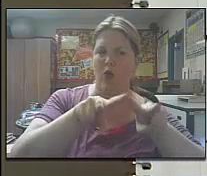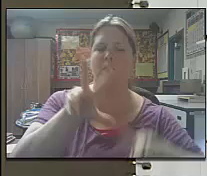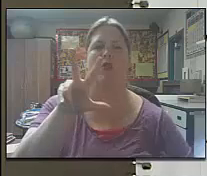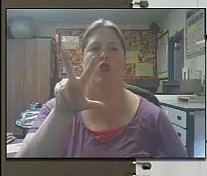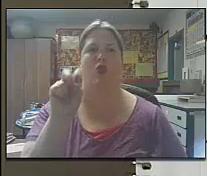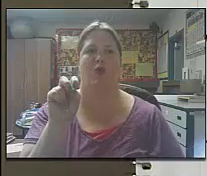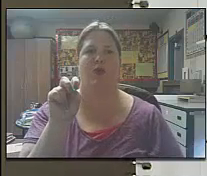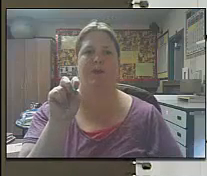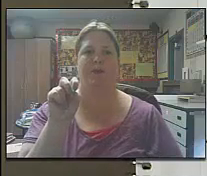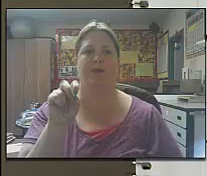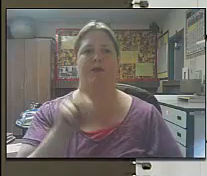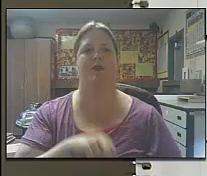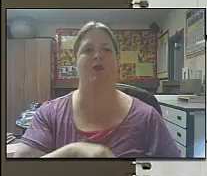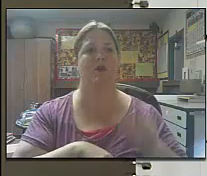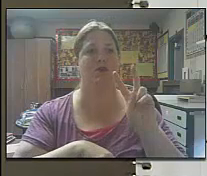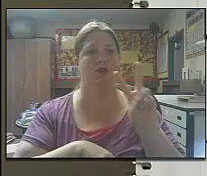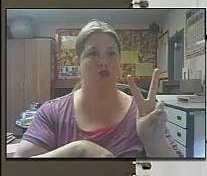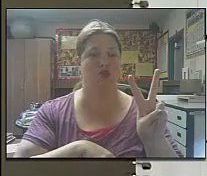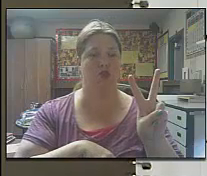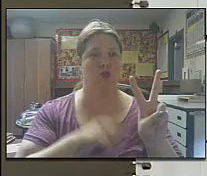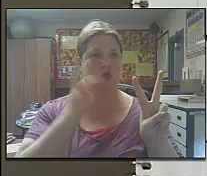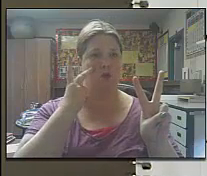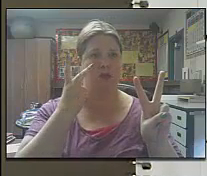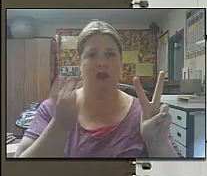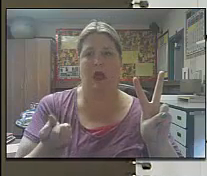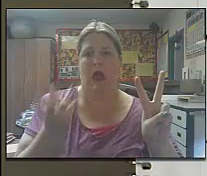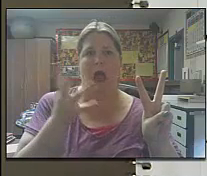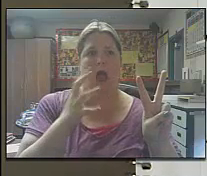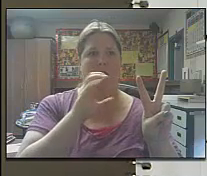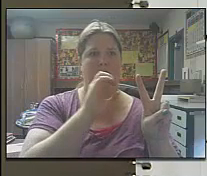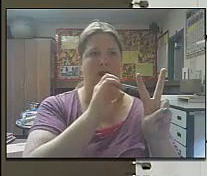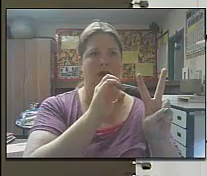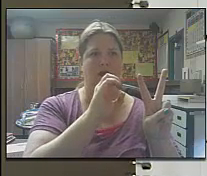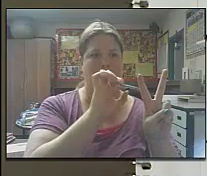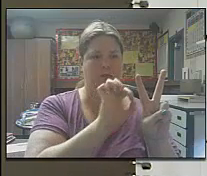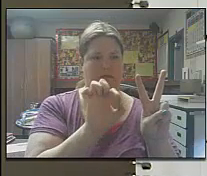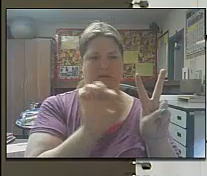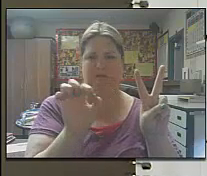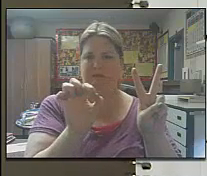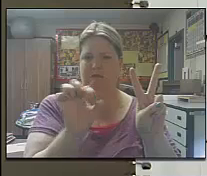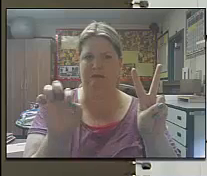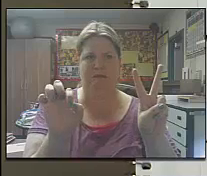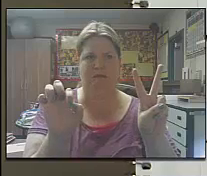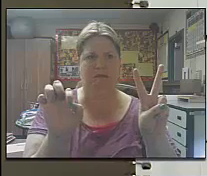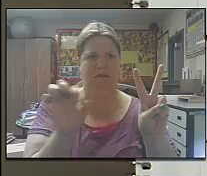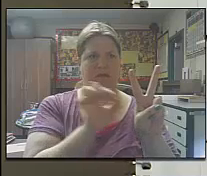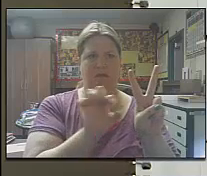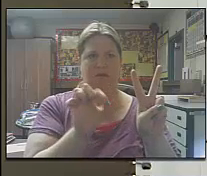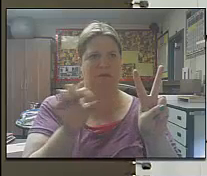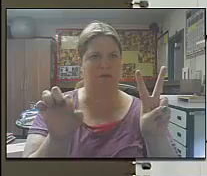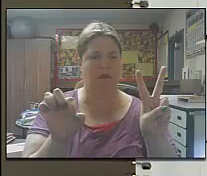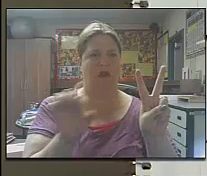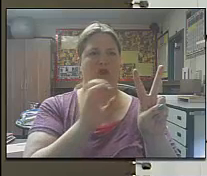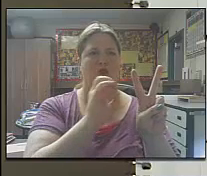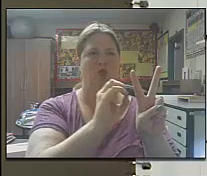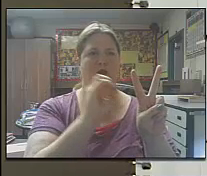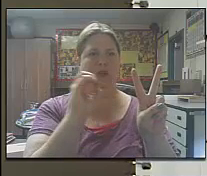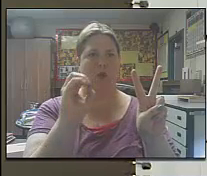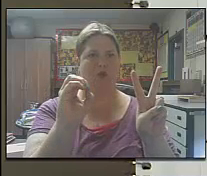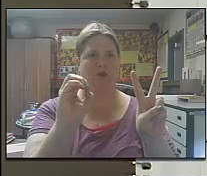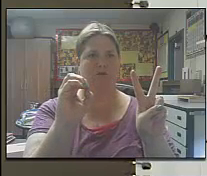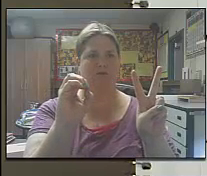be a 2. After it, before the decimal, you have 2 places, 1, 2. You turn those